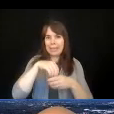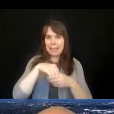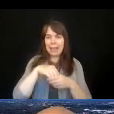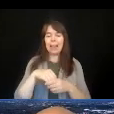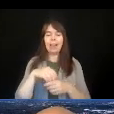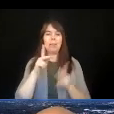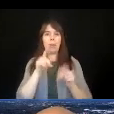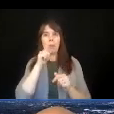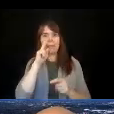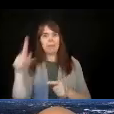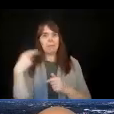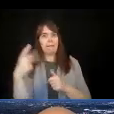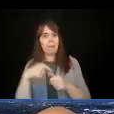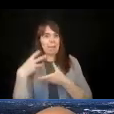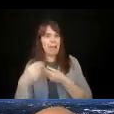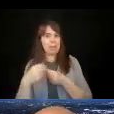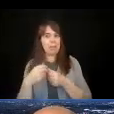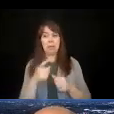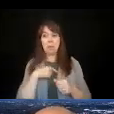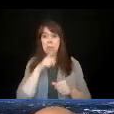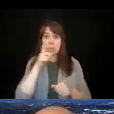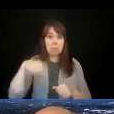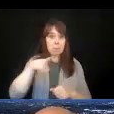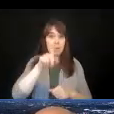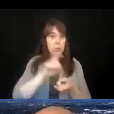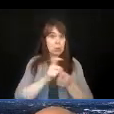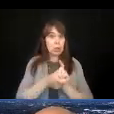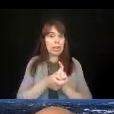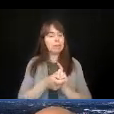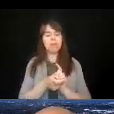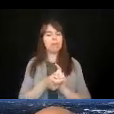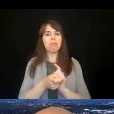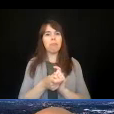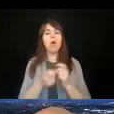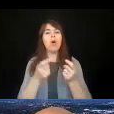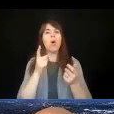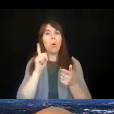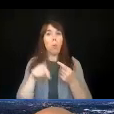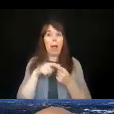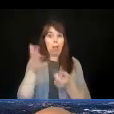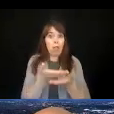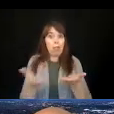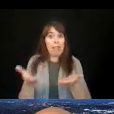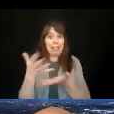we're not asking people to make changes until their materials run out. So things like